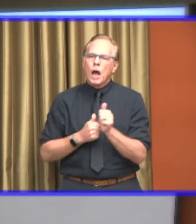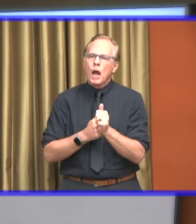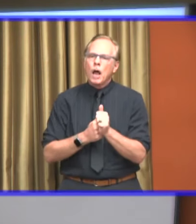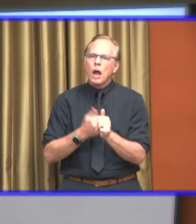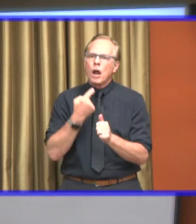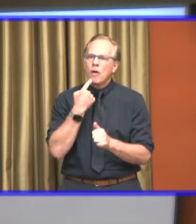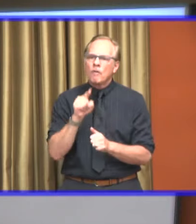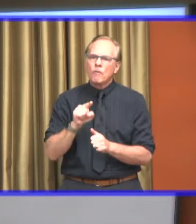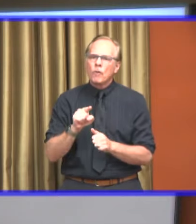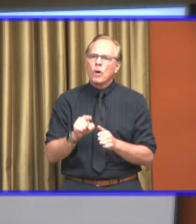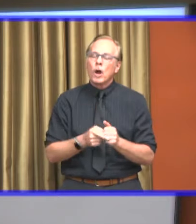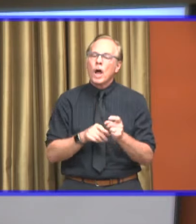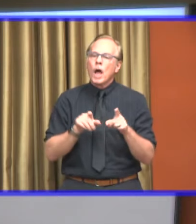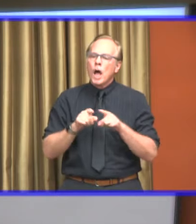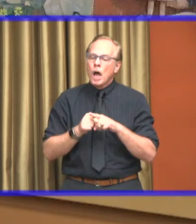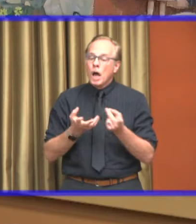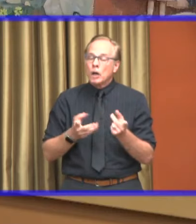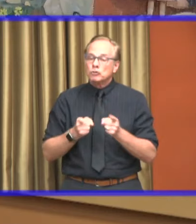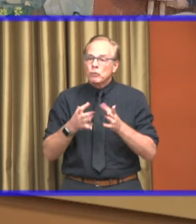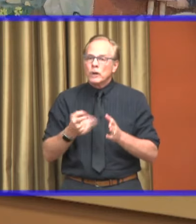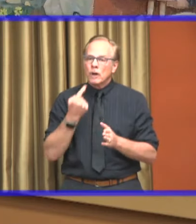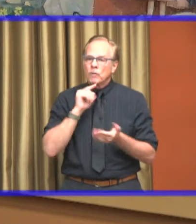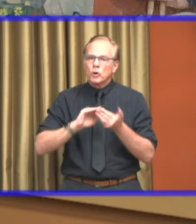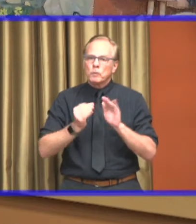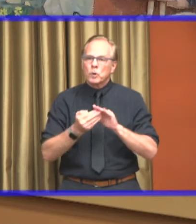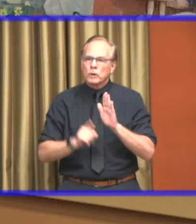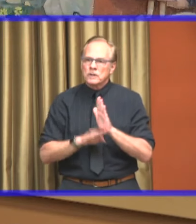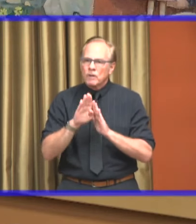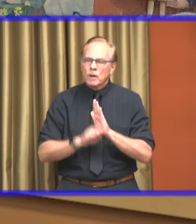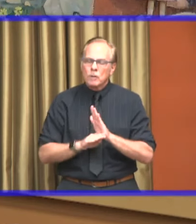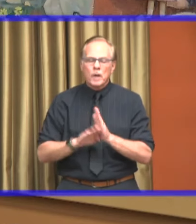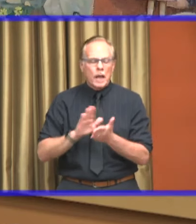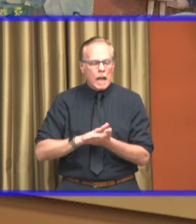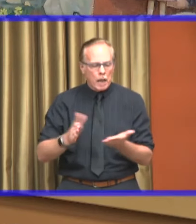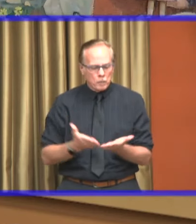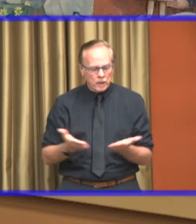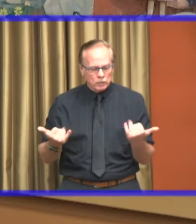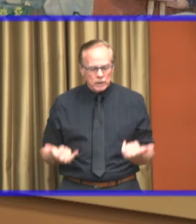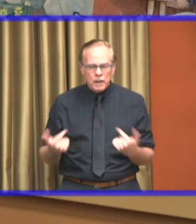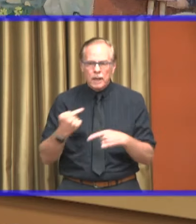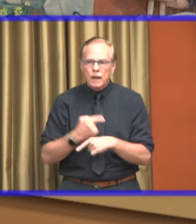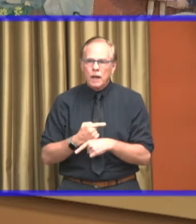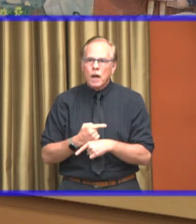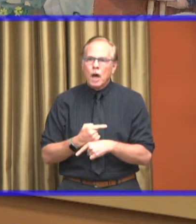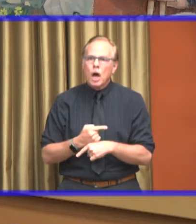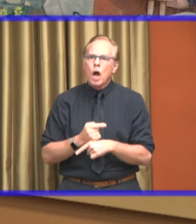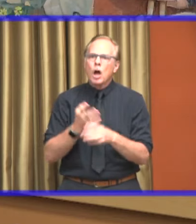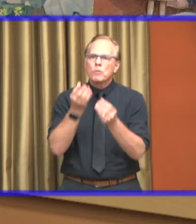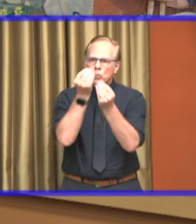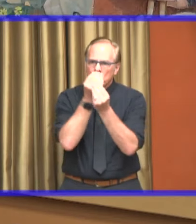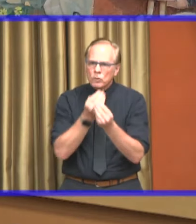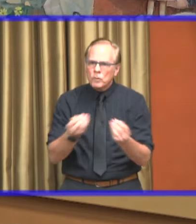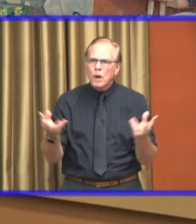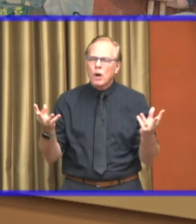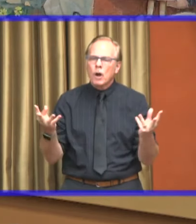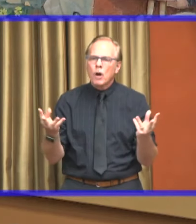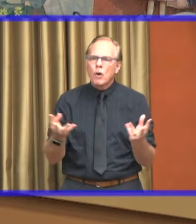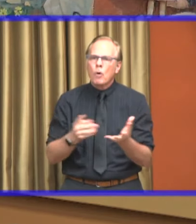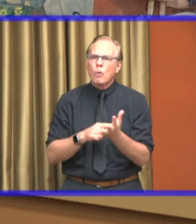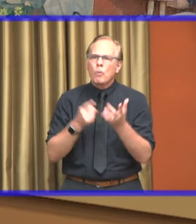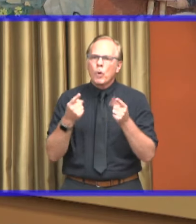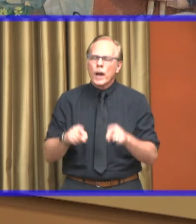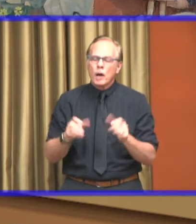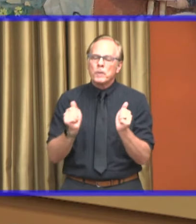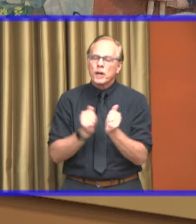Bryn Stotler, Director of Community Development. It's a pleasure to be back in chambers with you all today. Just wanted to bring you a midstream update on